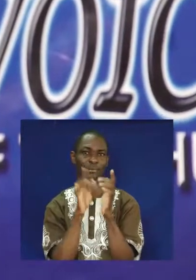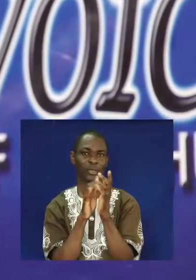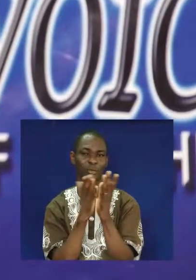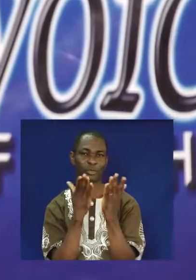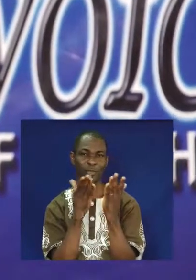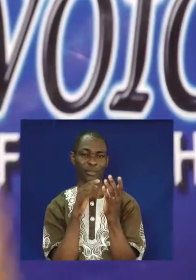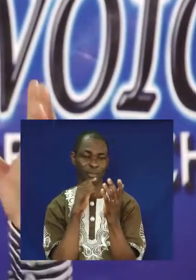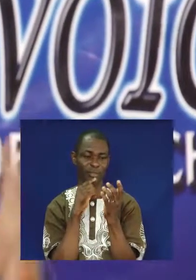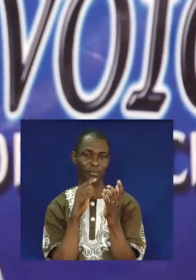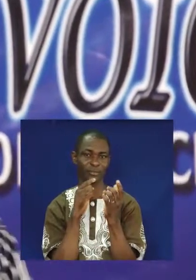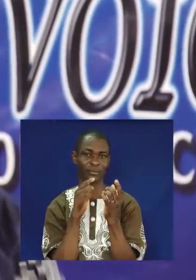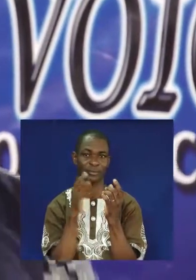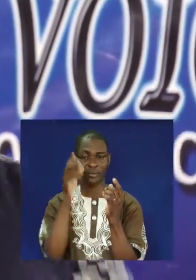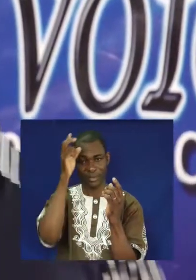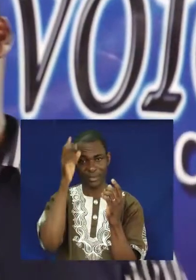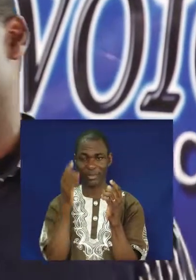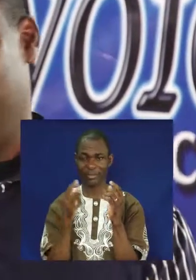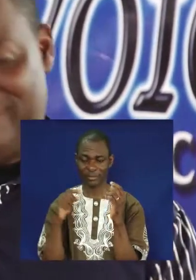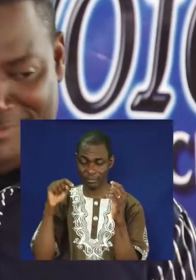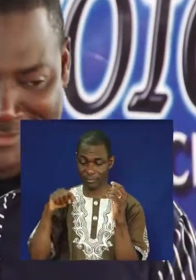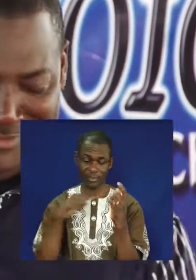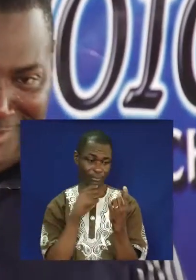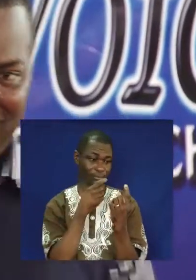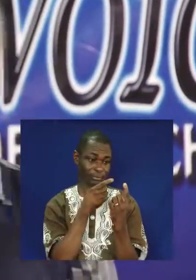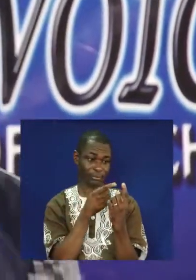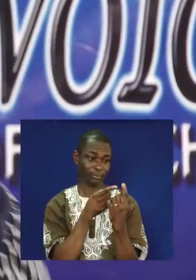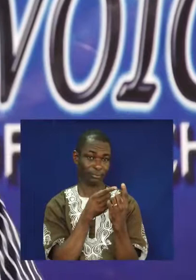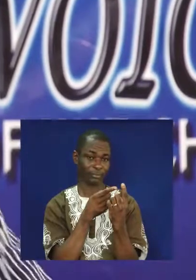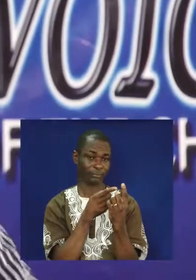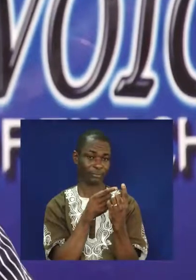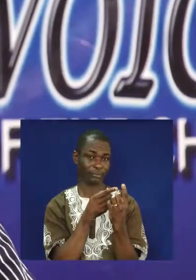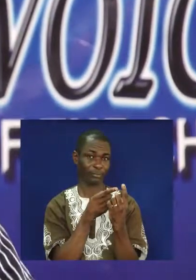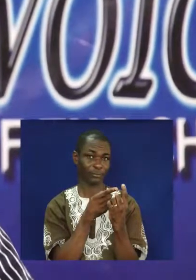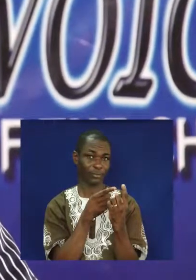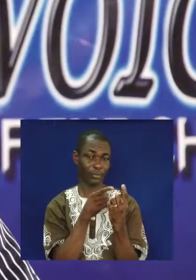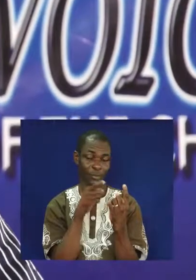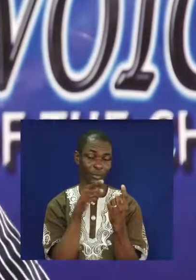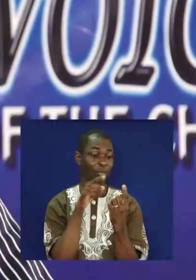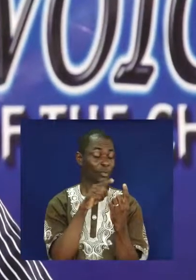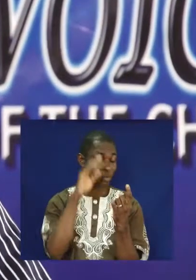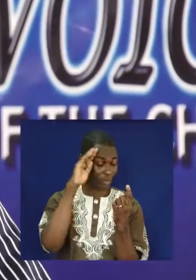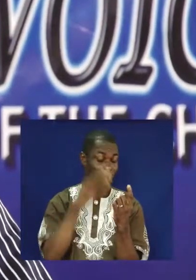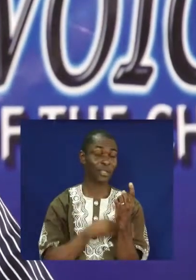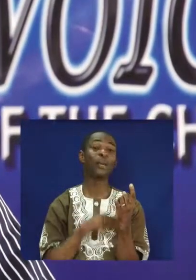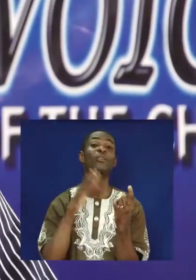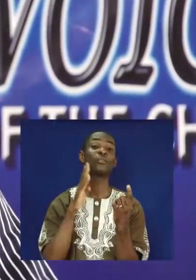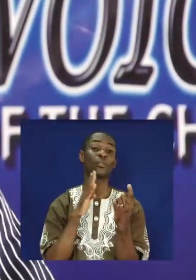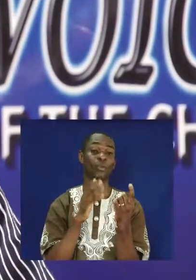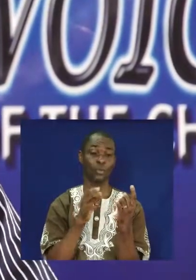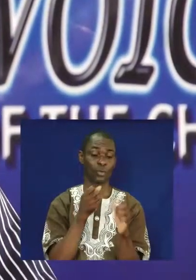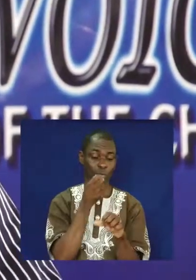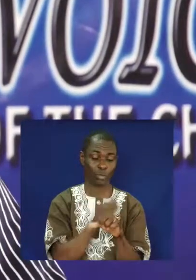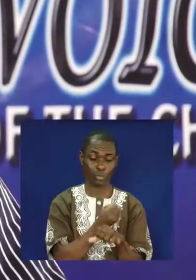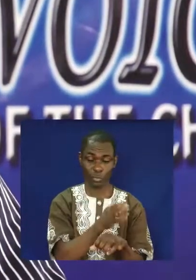kasa chere abuba no na na ne pa no na di mi ehwe awade Yesu Kristo wa mua obonsam o